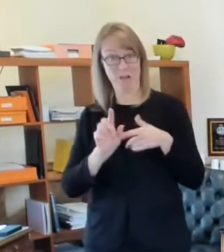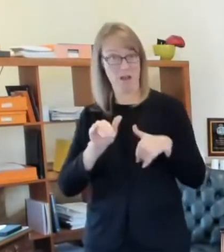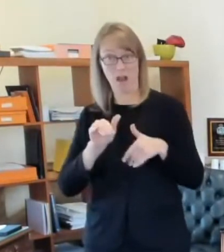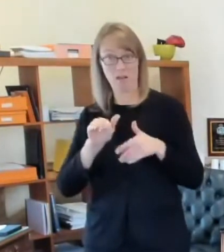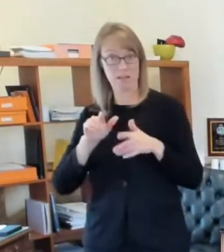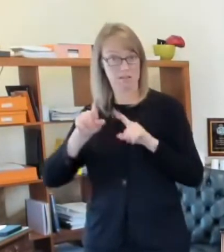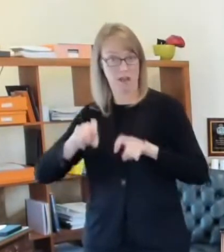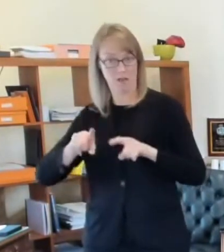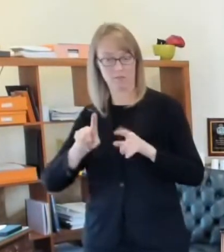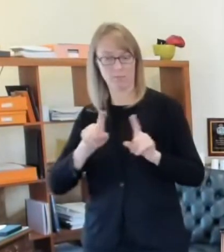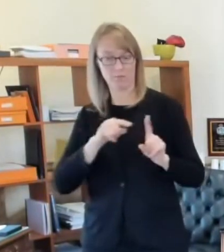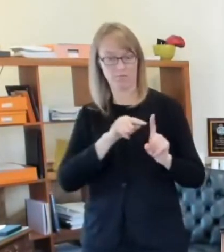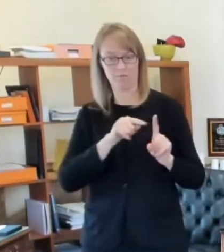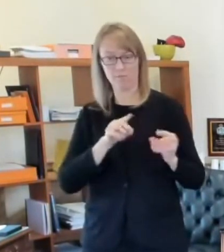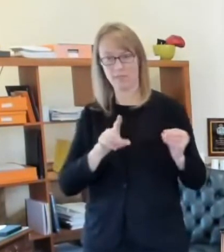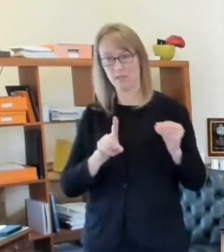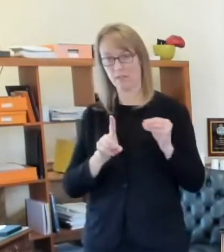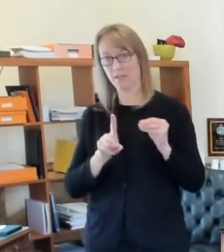school, or whether you're